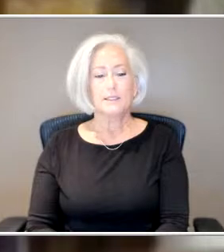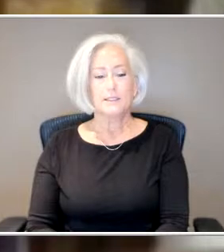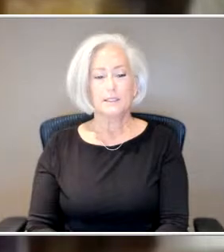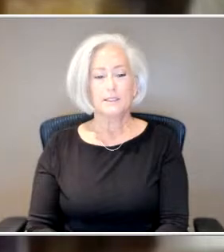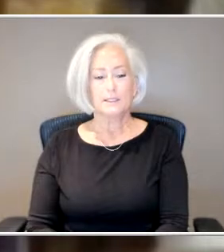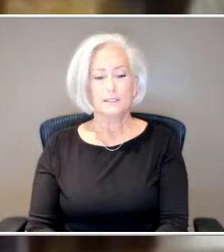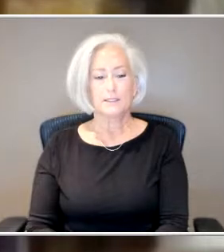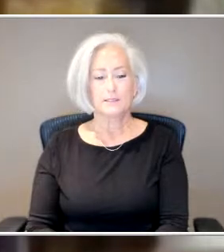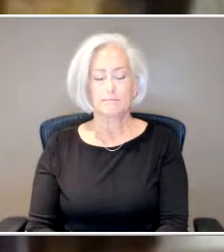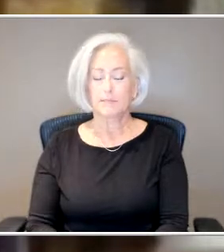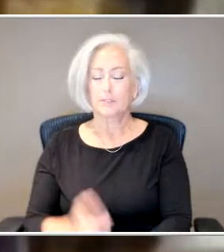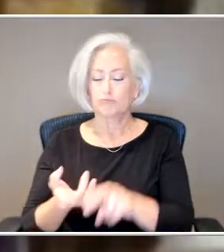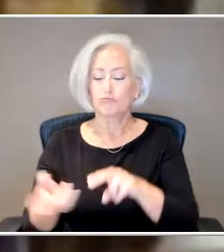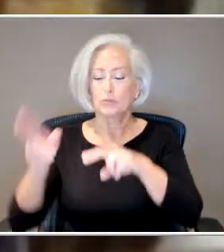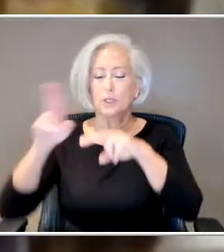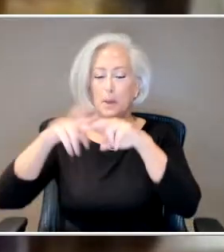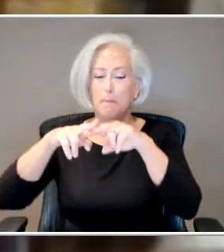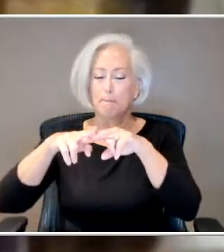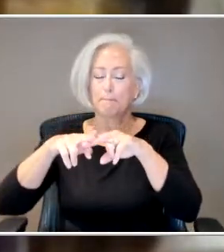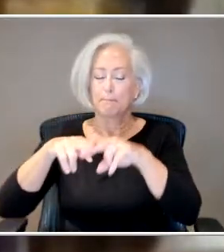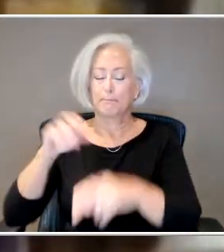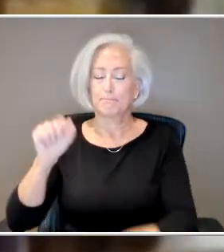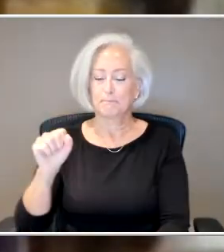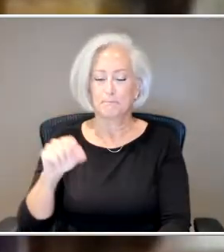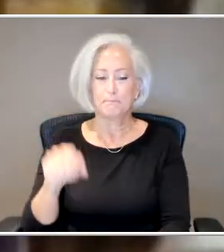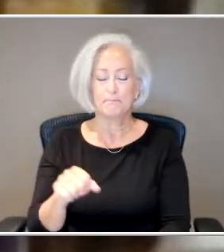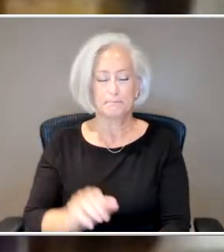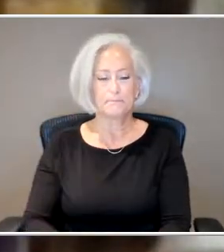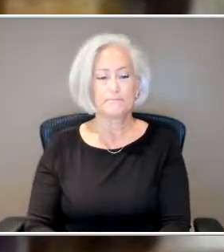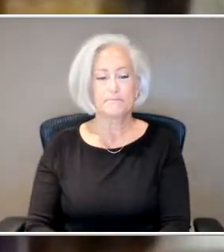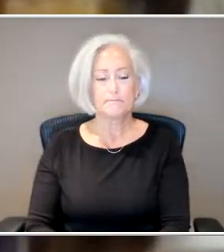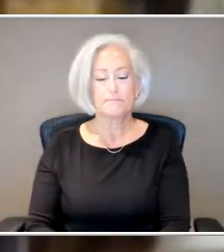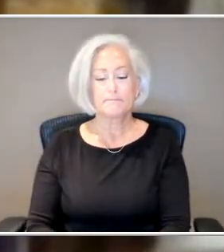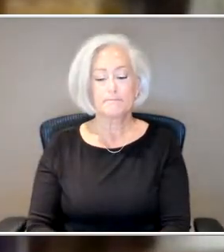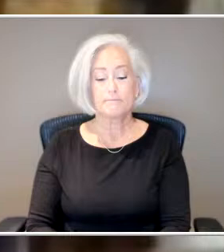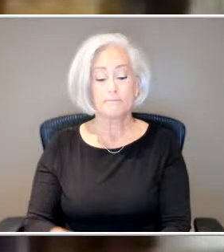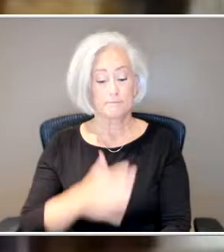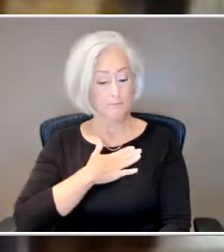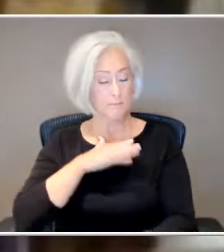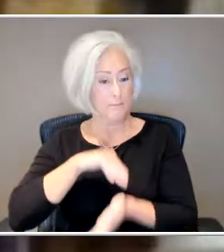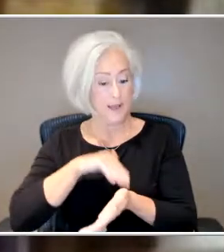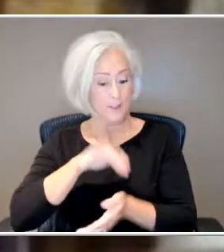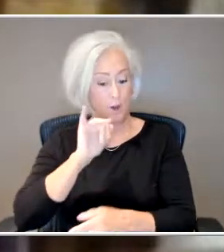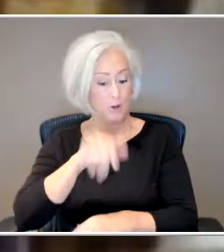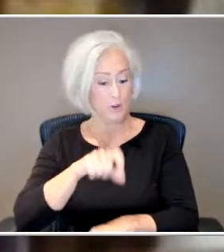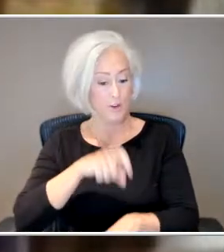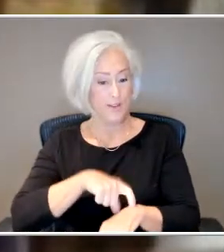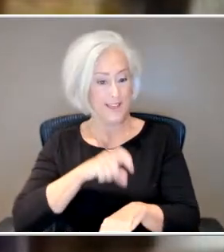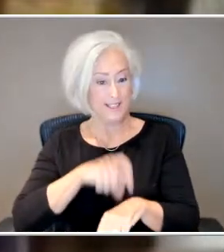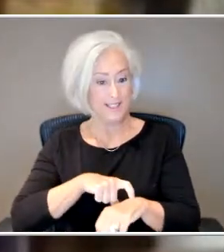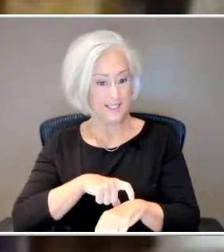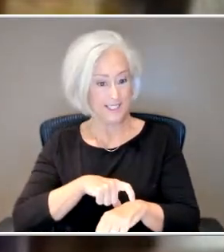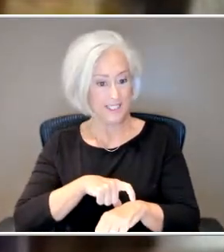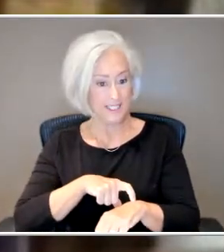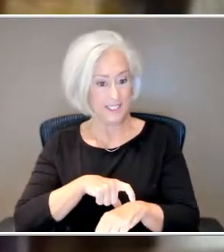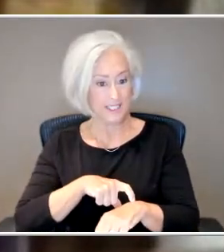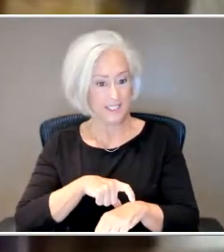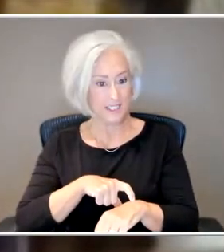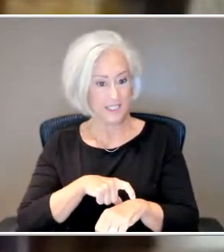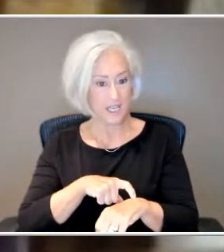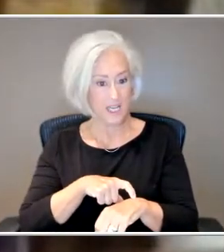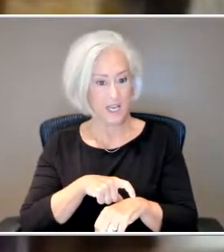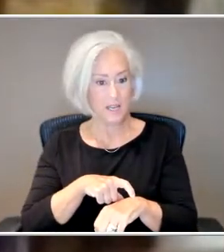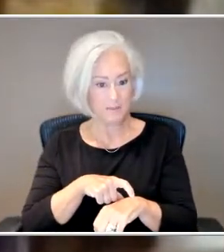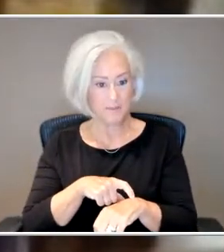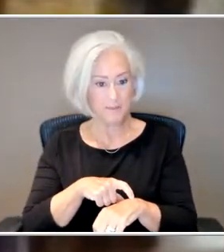it definitely climbed. And I had a doctor at the time that was a smaller Oriental woman who